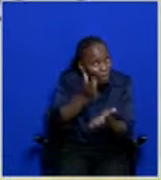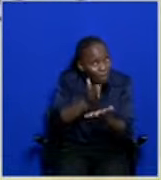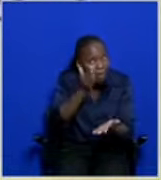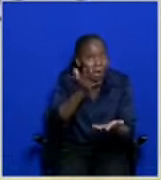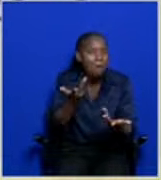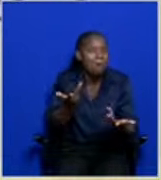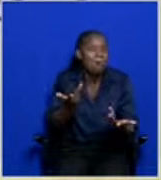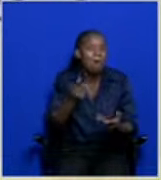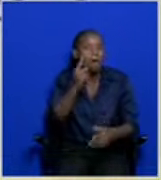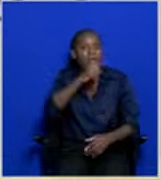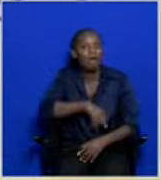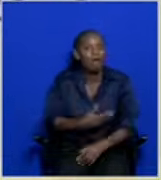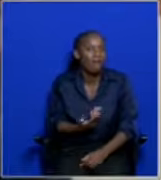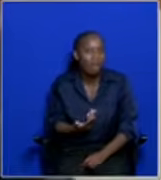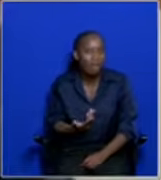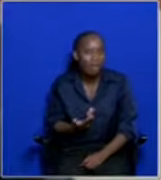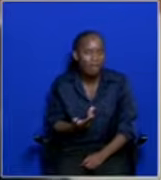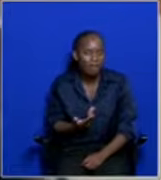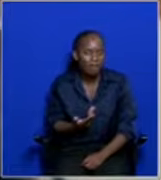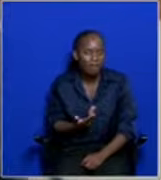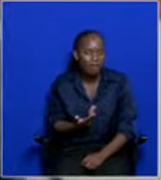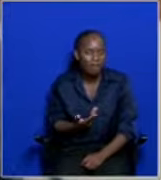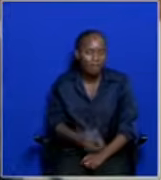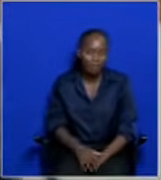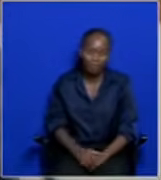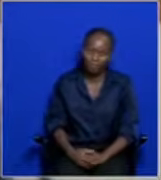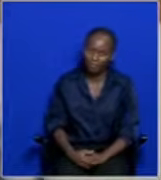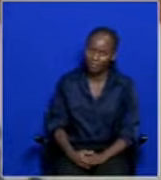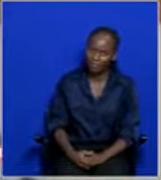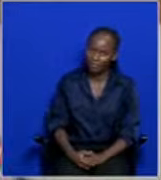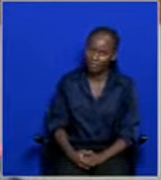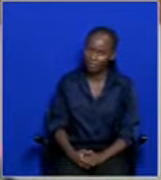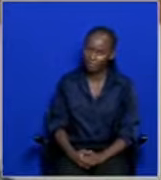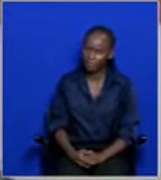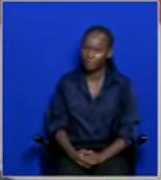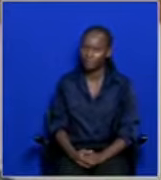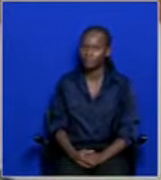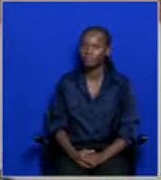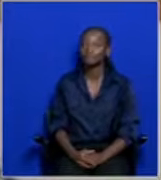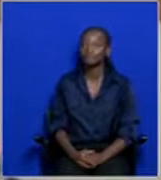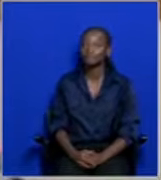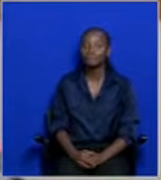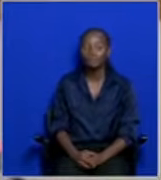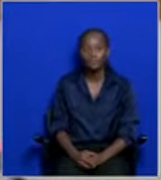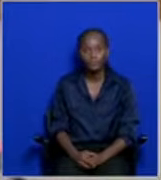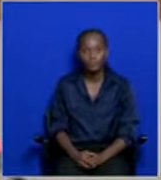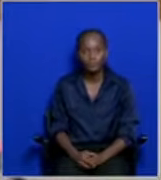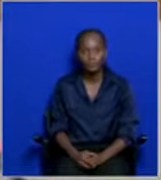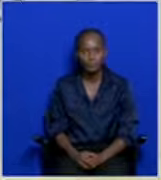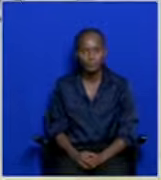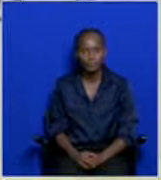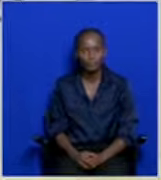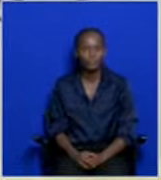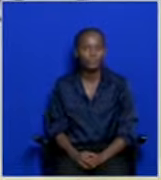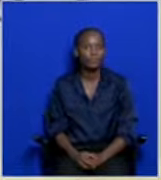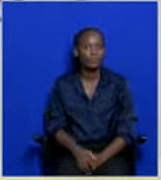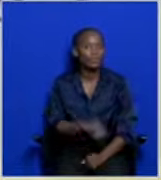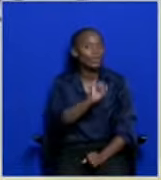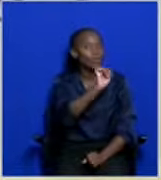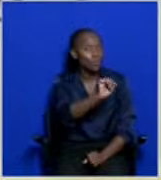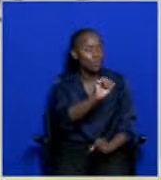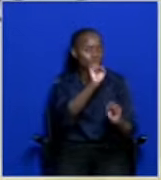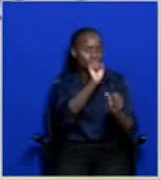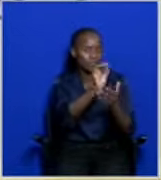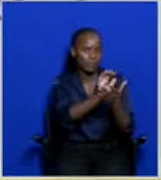Johannesburg. And you stated in your statement that insofar as Mackenzie